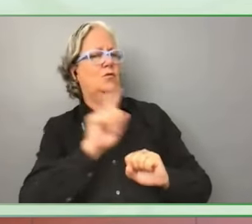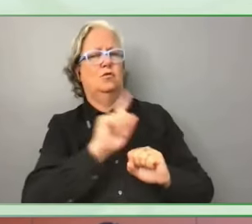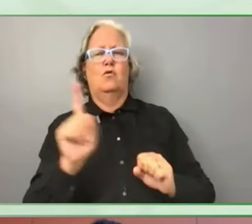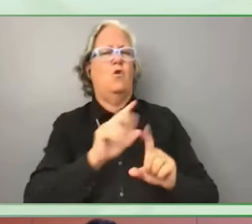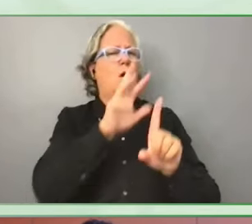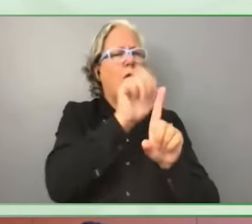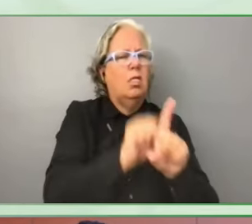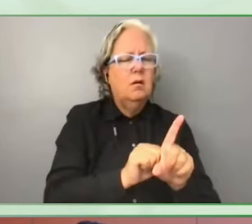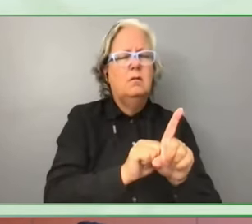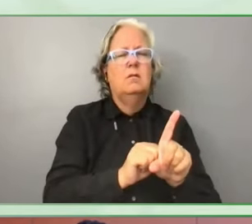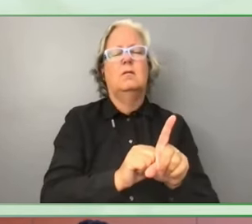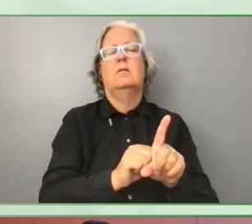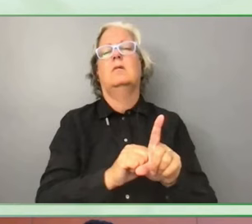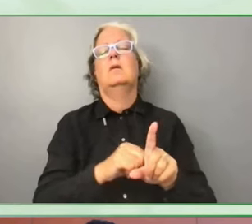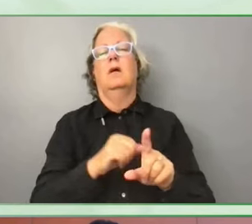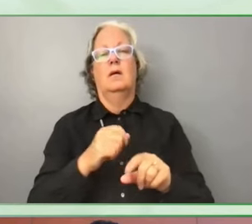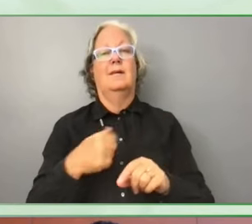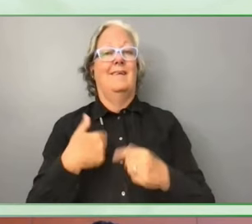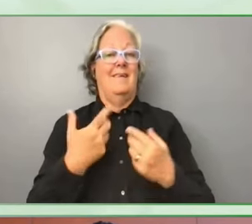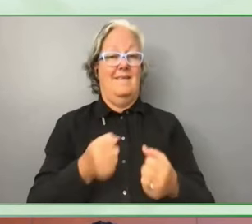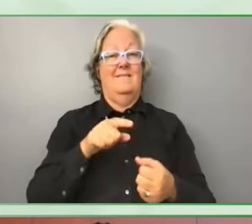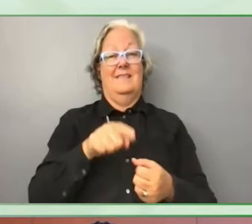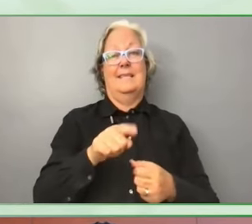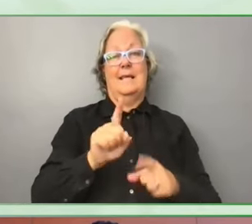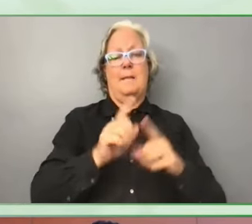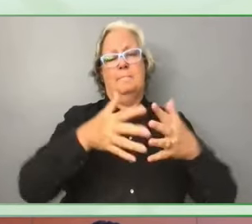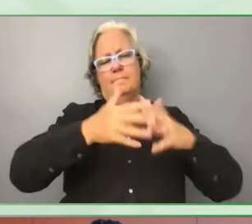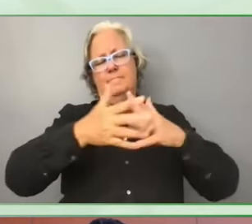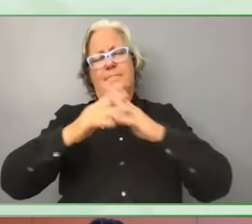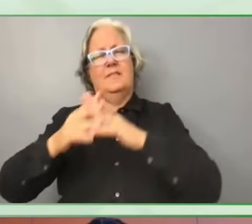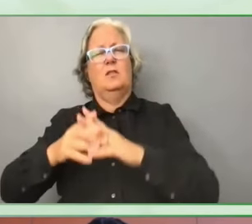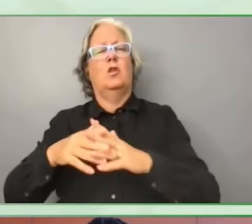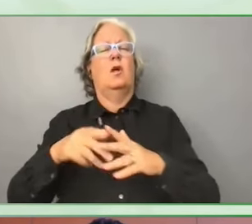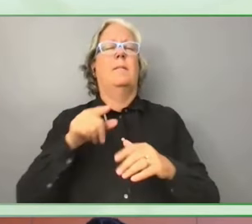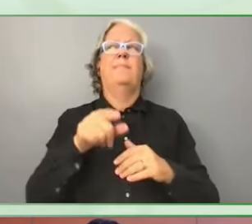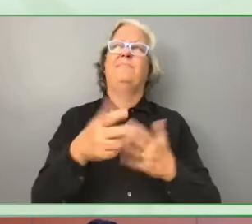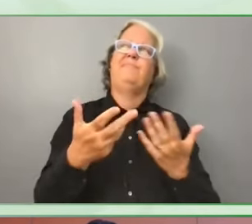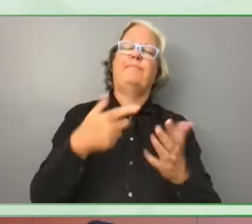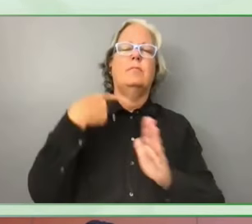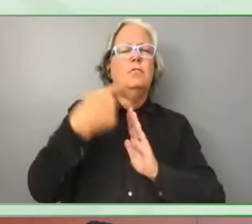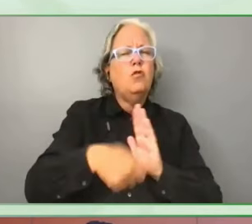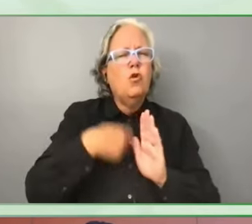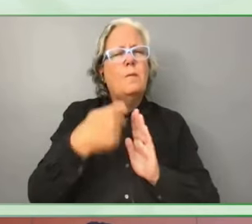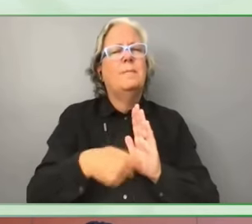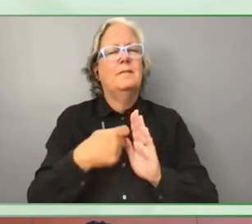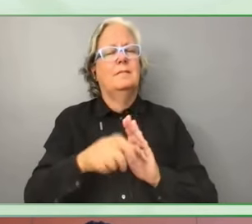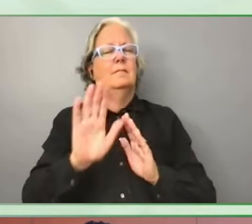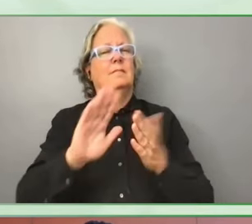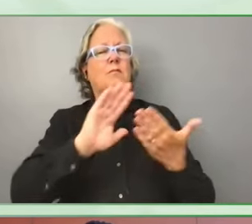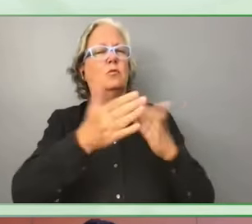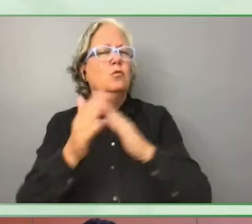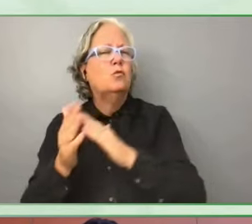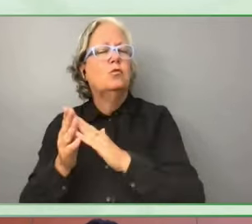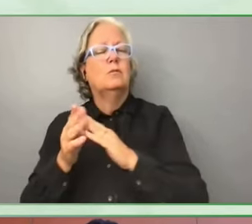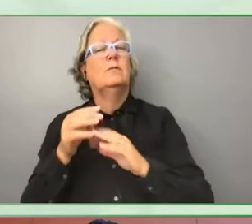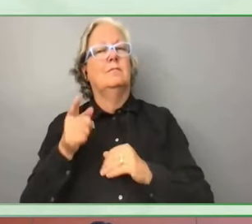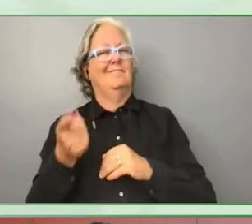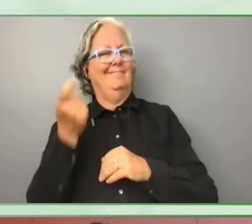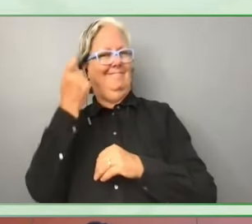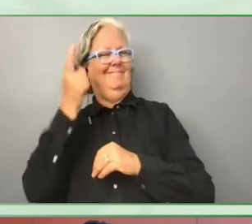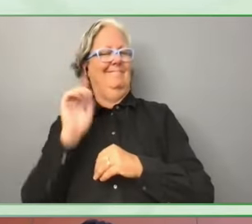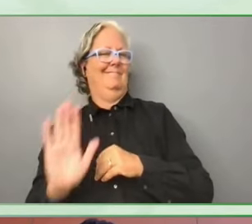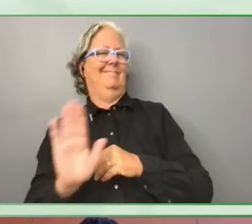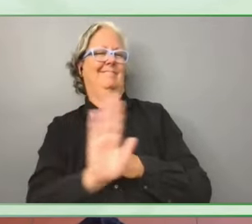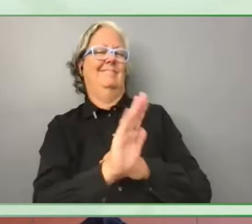radio programs to reach out to the communities for them to stand as allies with these women in order to help them fight